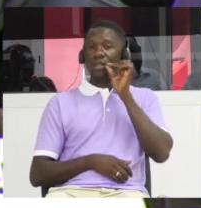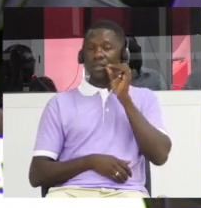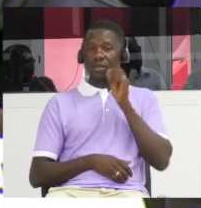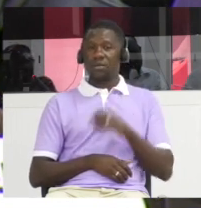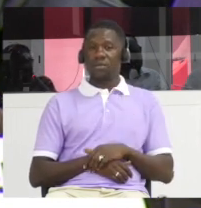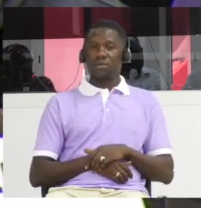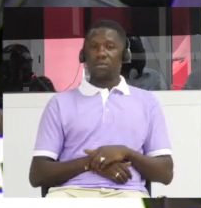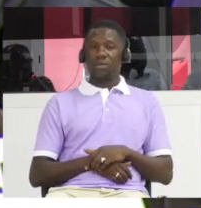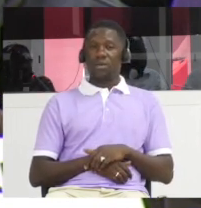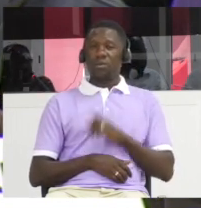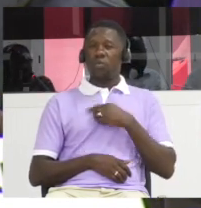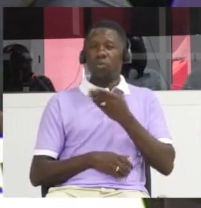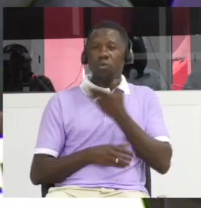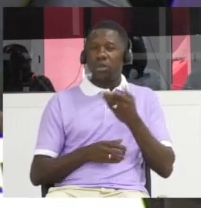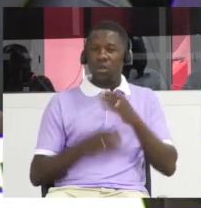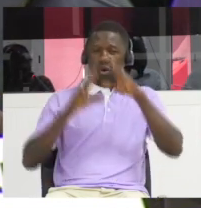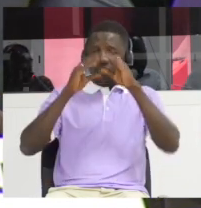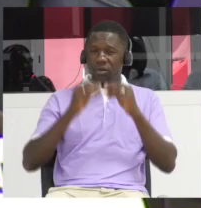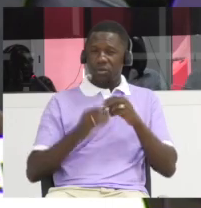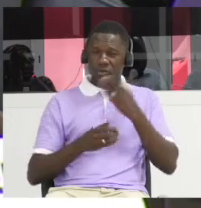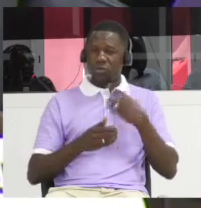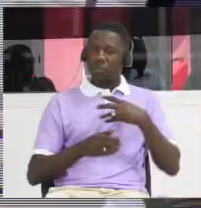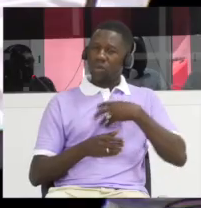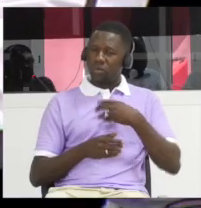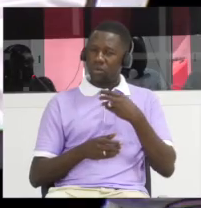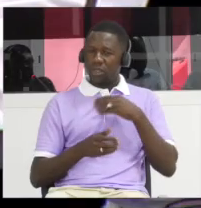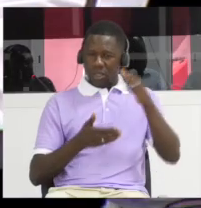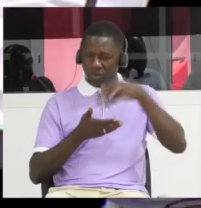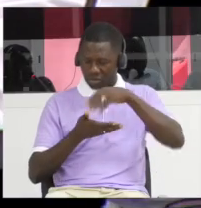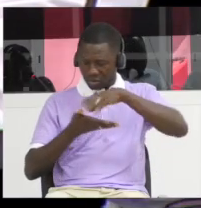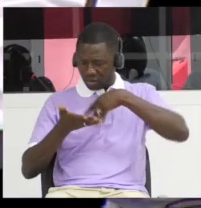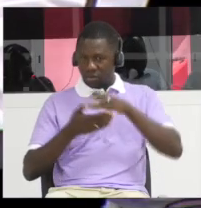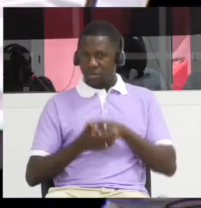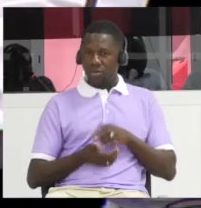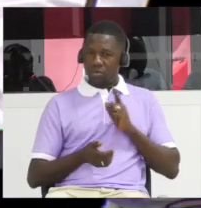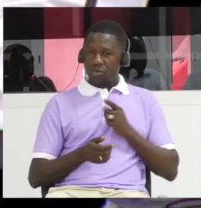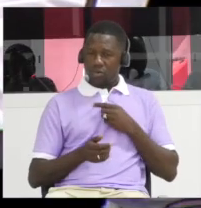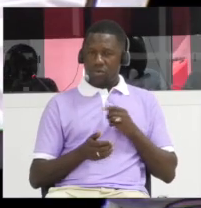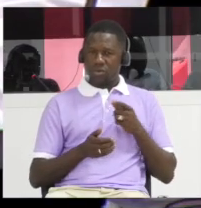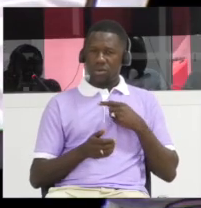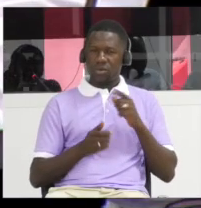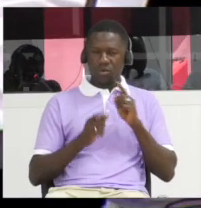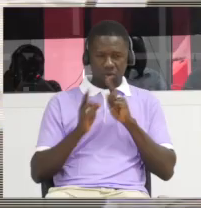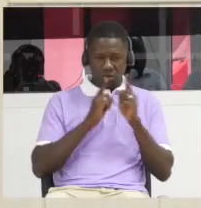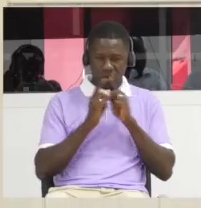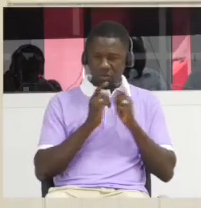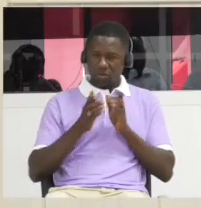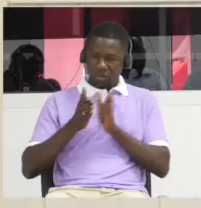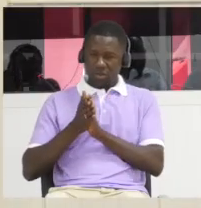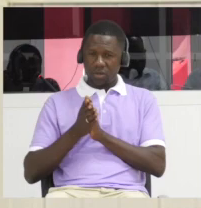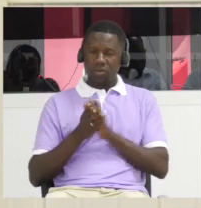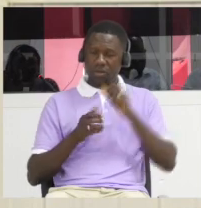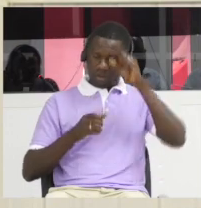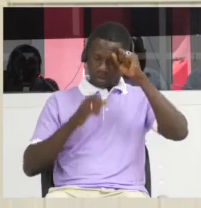documents that we are looking for. But we will continue our contacts with the government. But again, thank you very